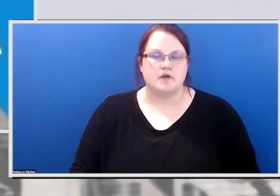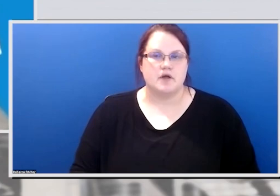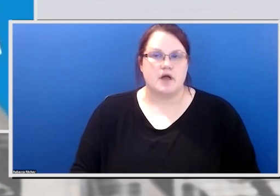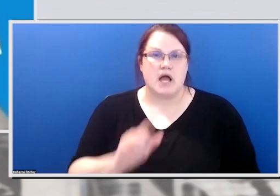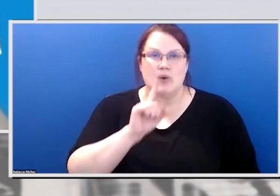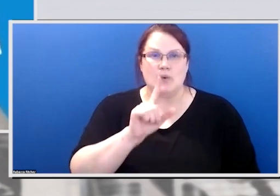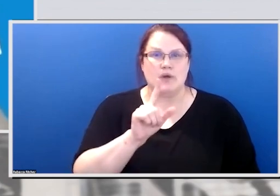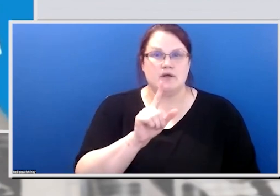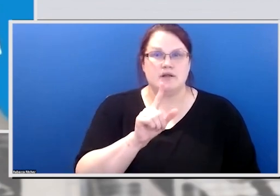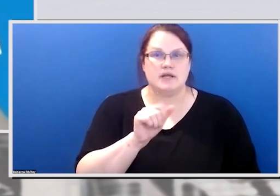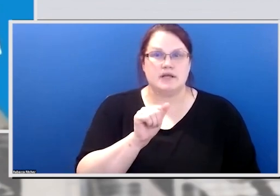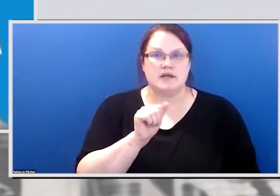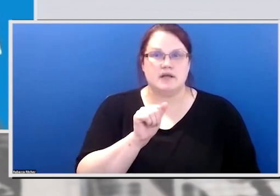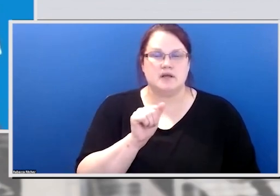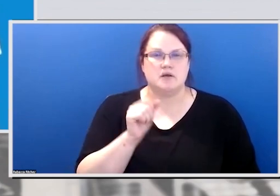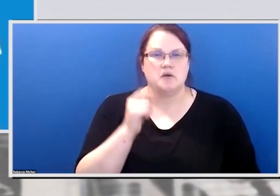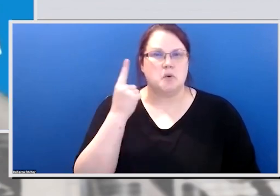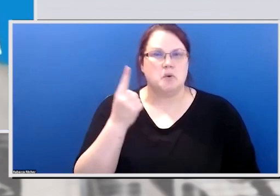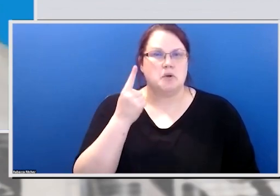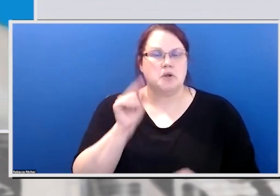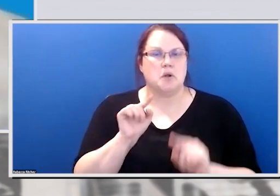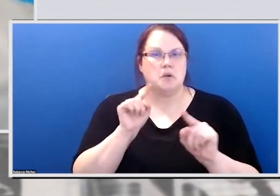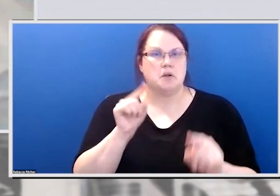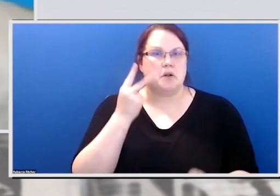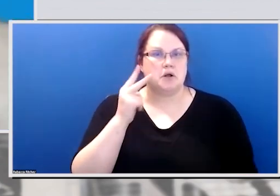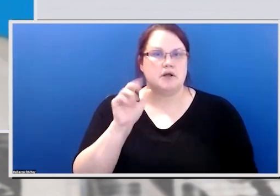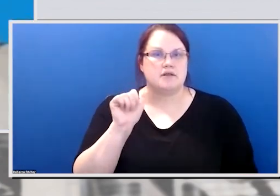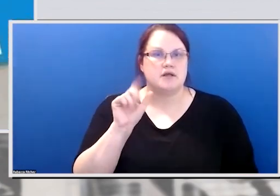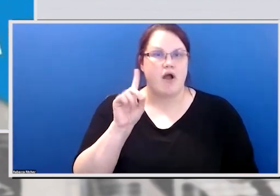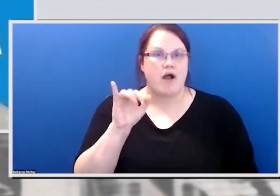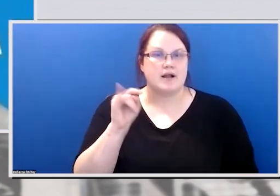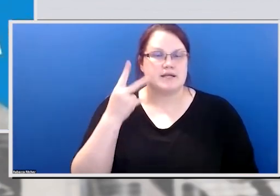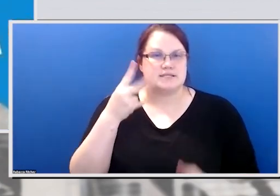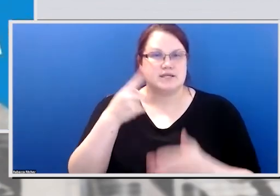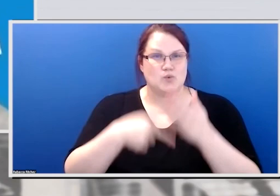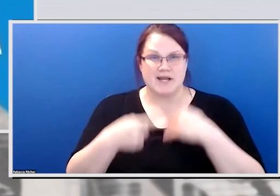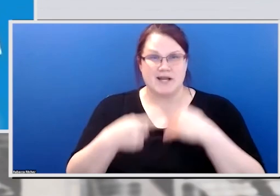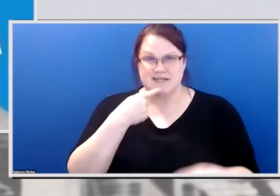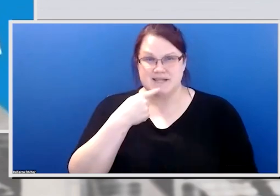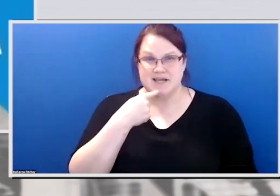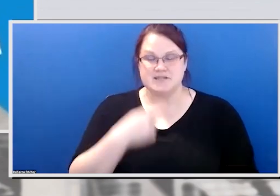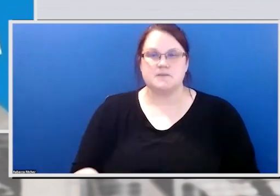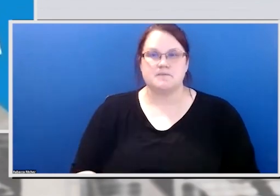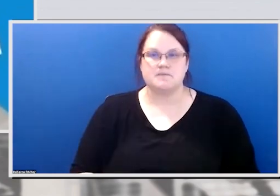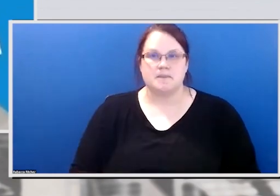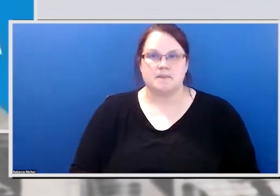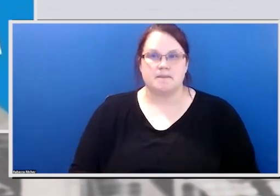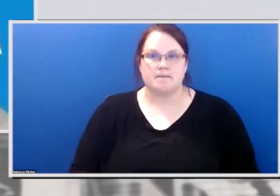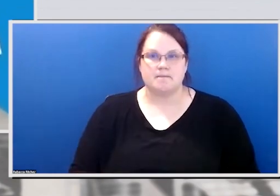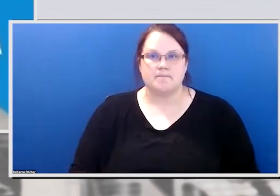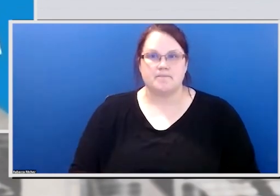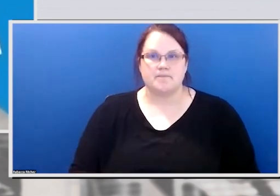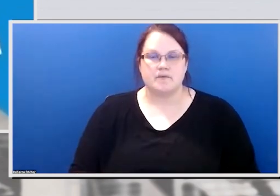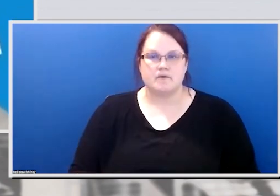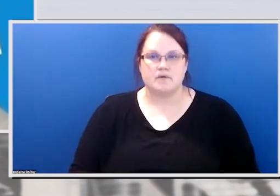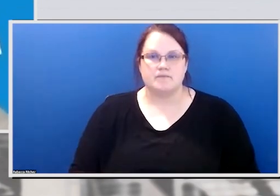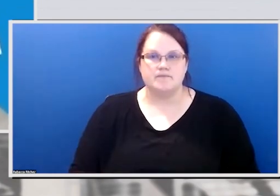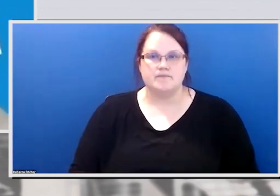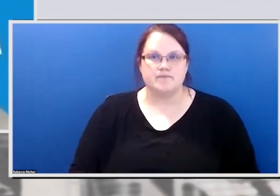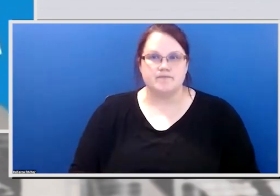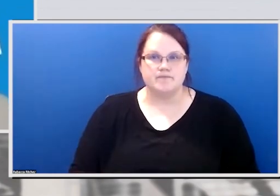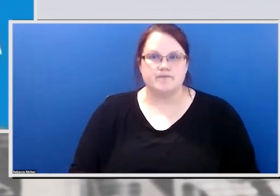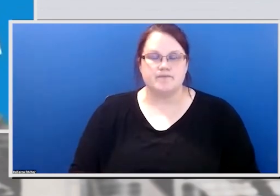until the question was asked. Well, let me go look at our audit and see what it says. But no, but they're all out there. So yeah, but appreciate that